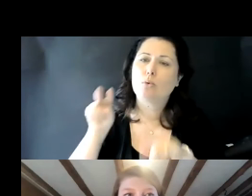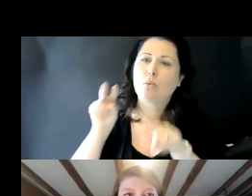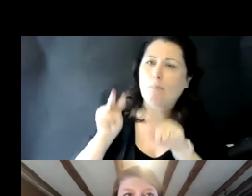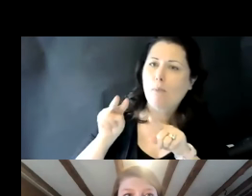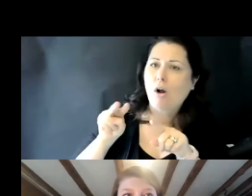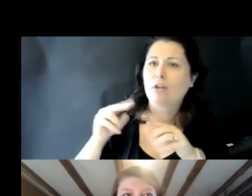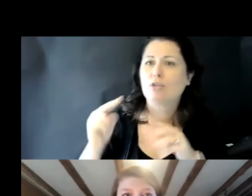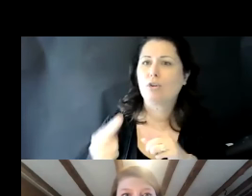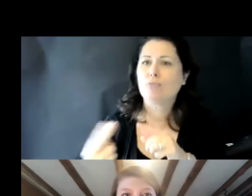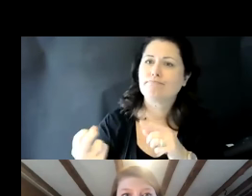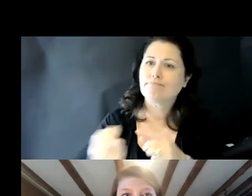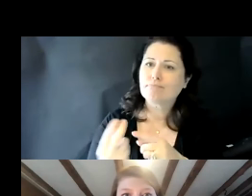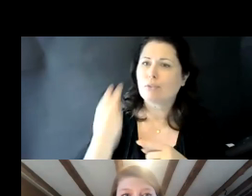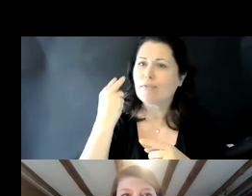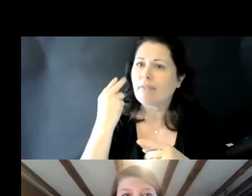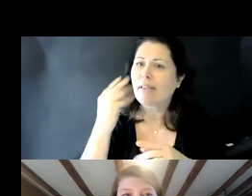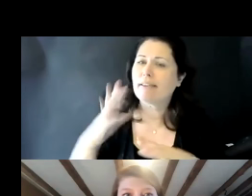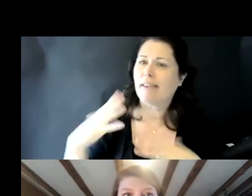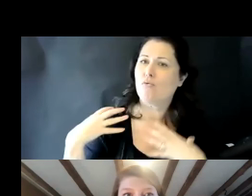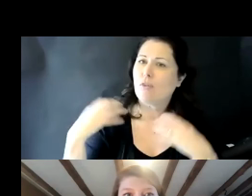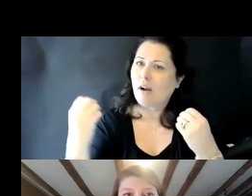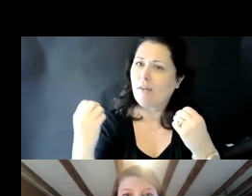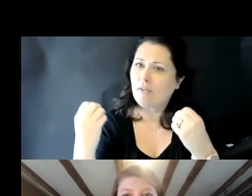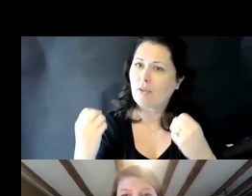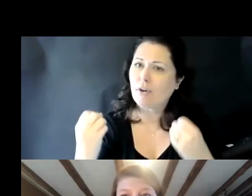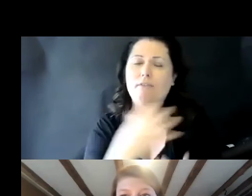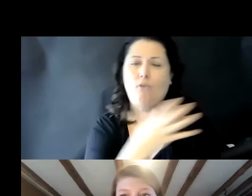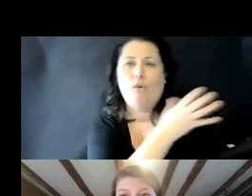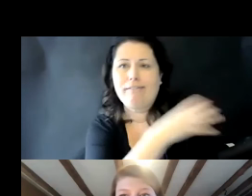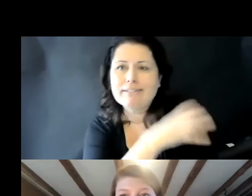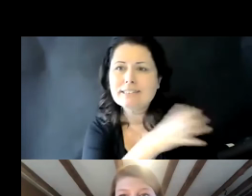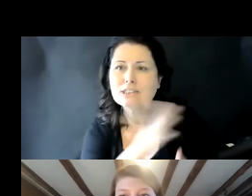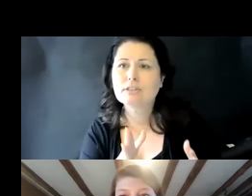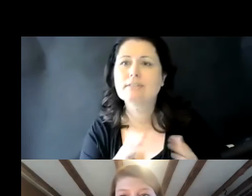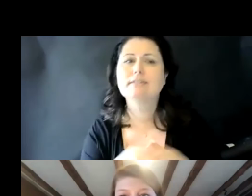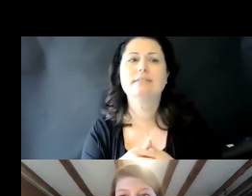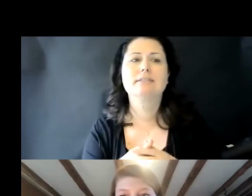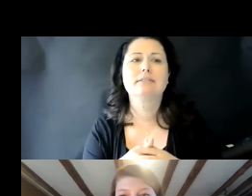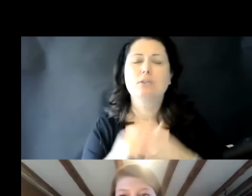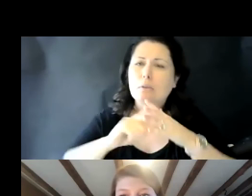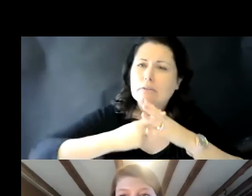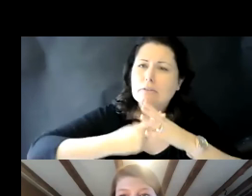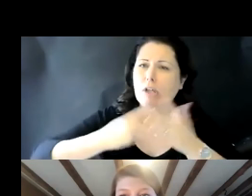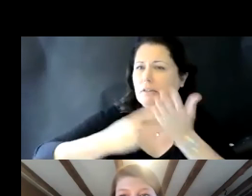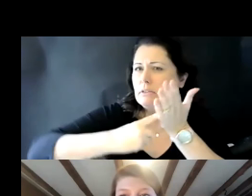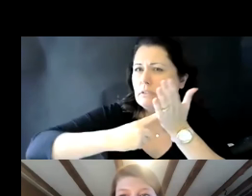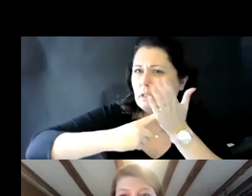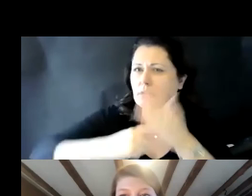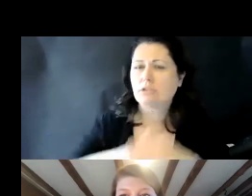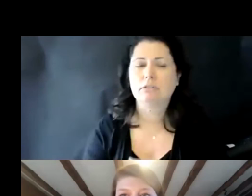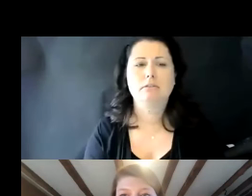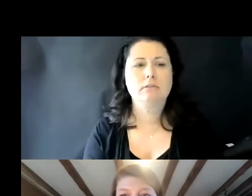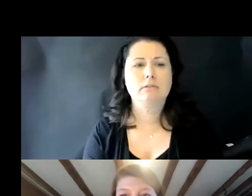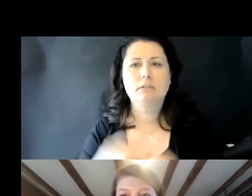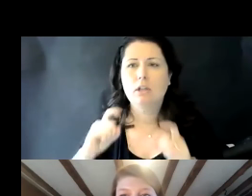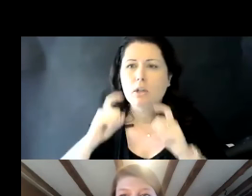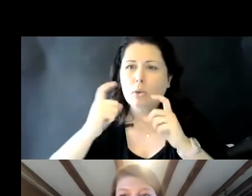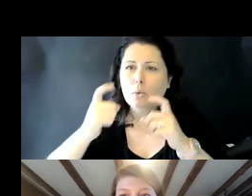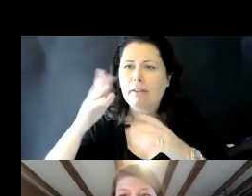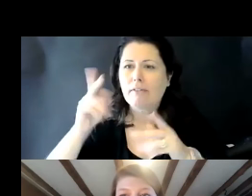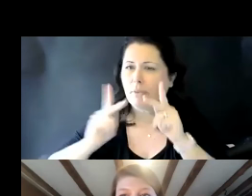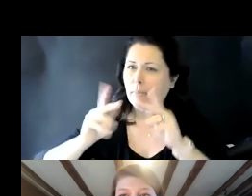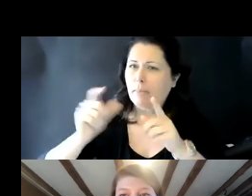hope that clinicians and workers would use it, as I just mentioned there, to start discussions about recovery, to give people words and ideas